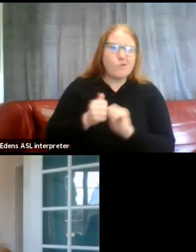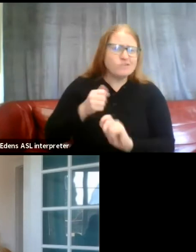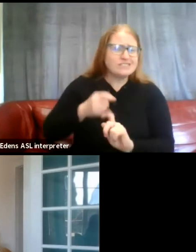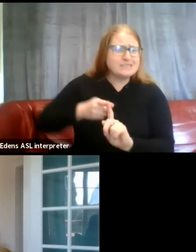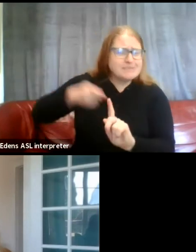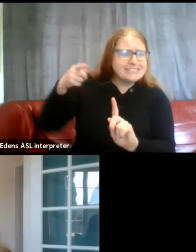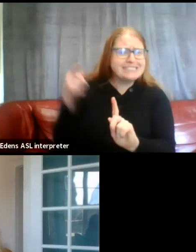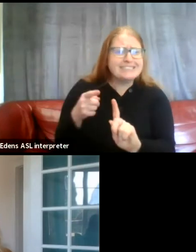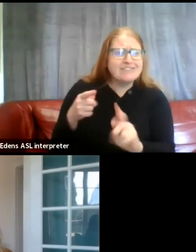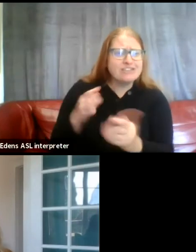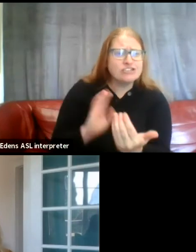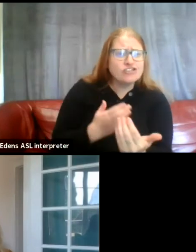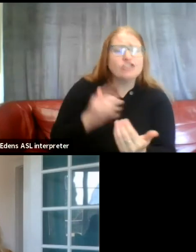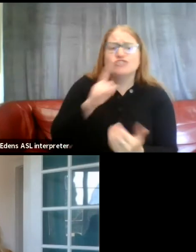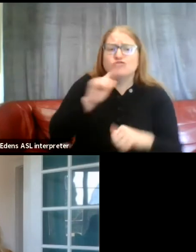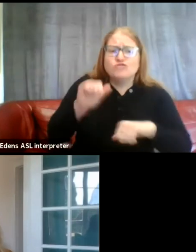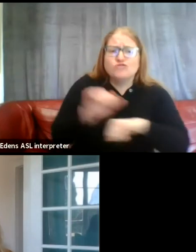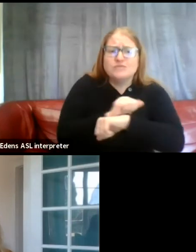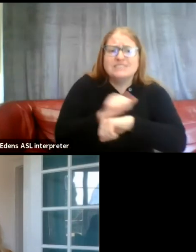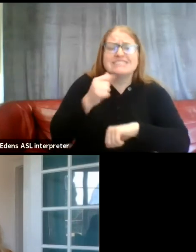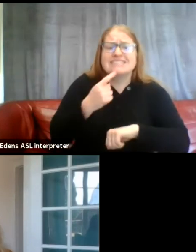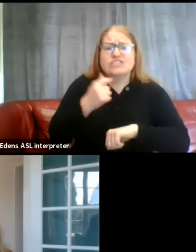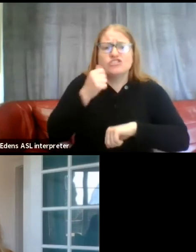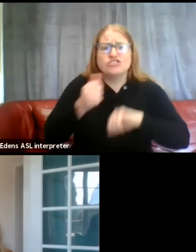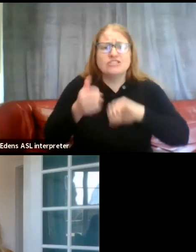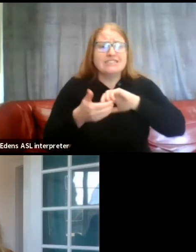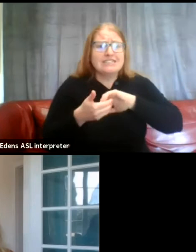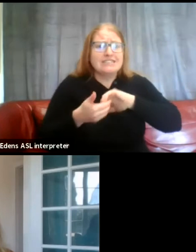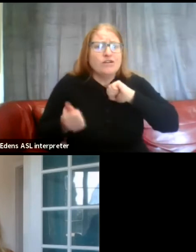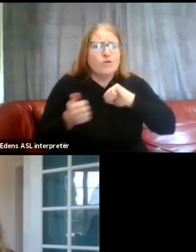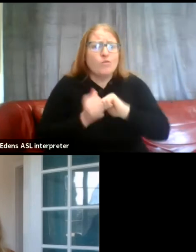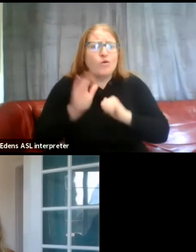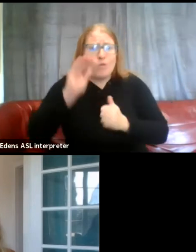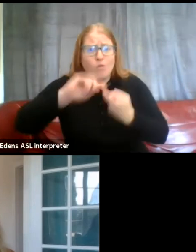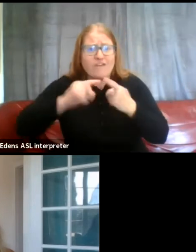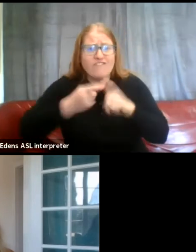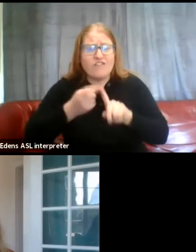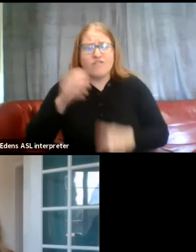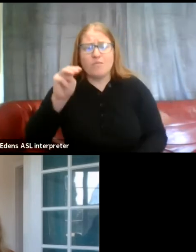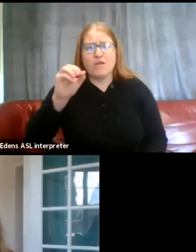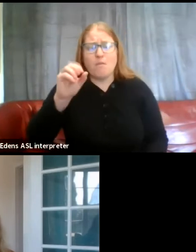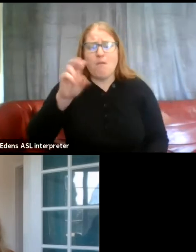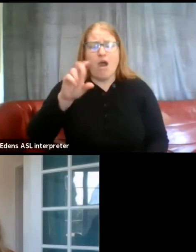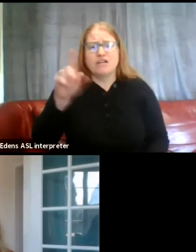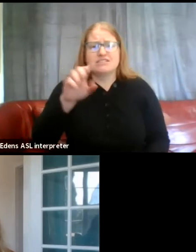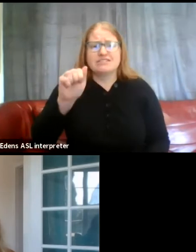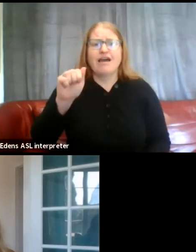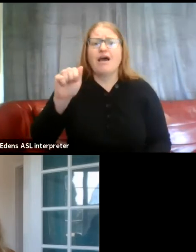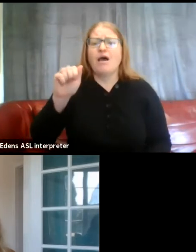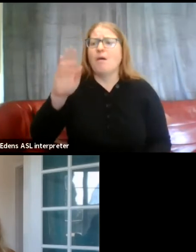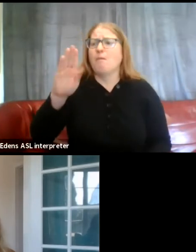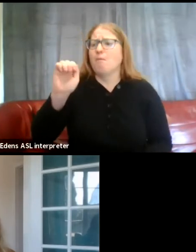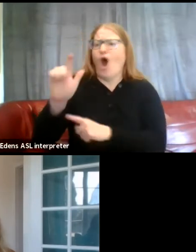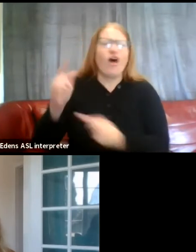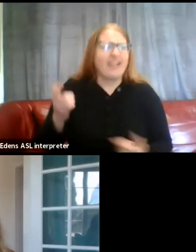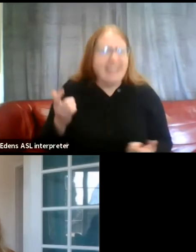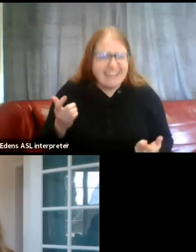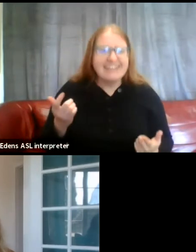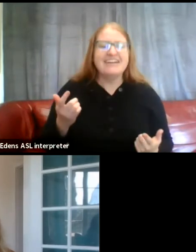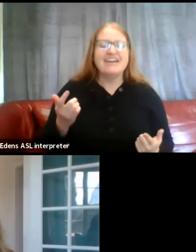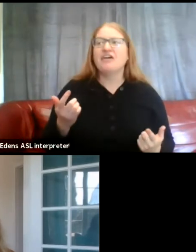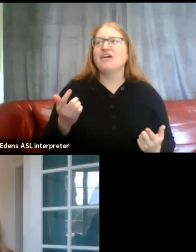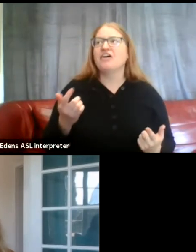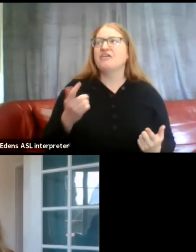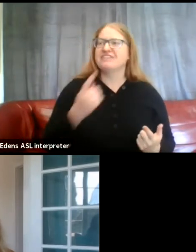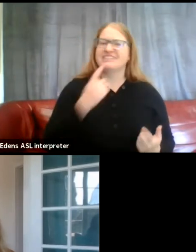she literally says that she slept with her boyfriend at the matzo ball. Like it's like these, they make jokes about, you know, you're tripping